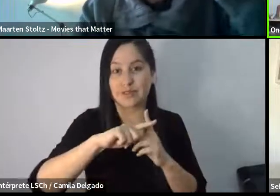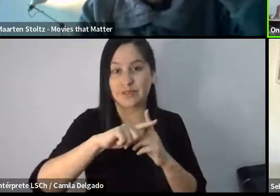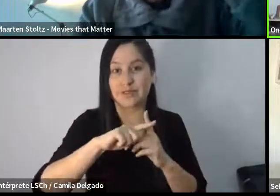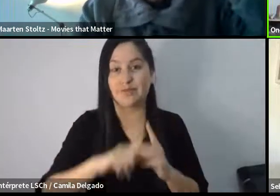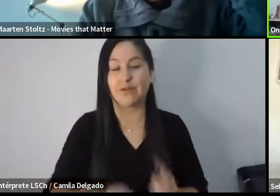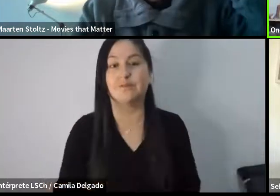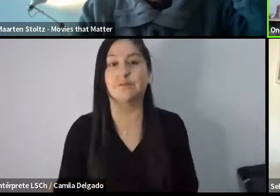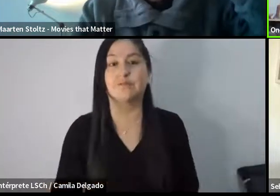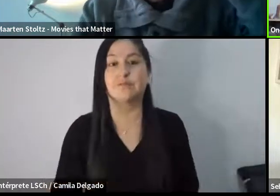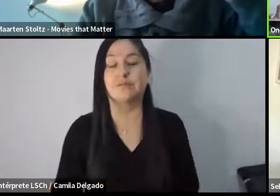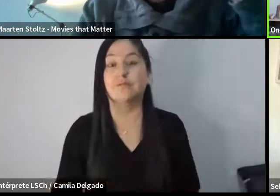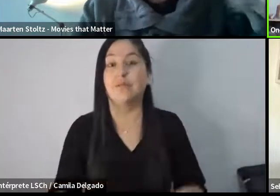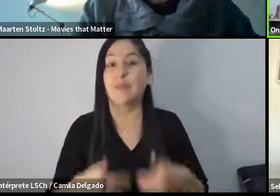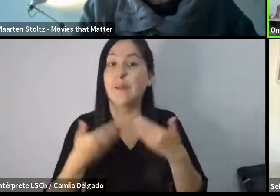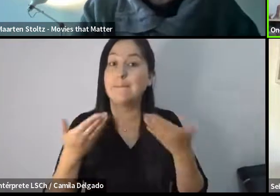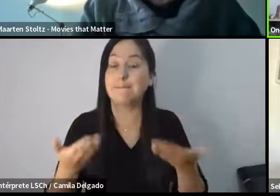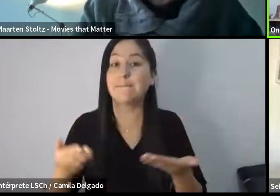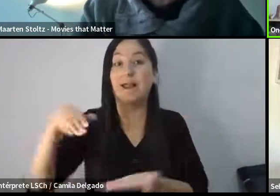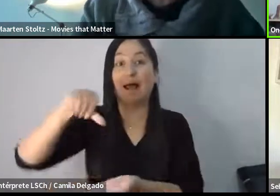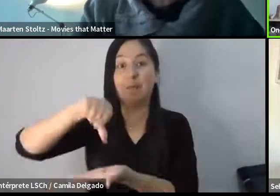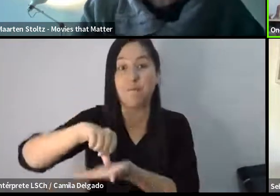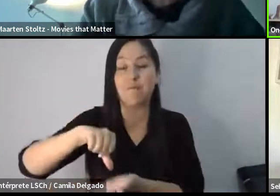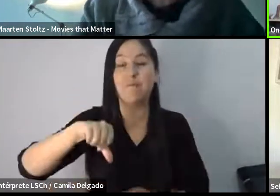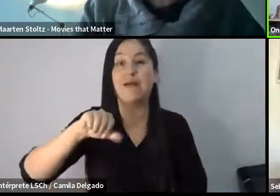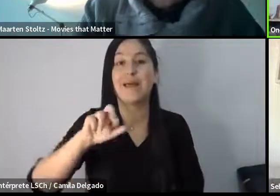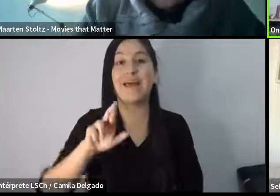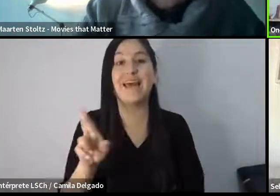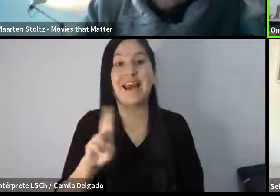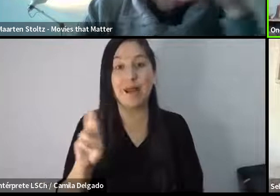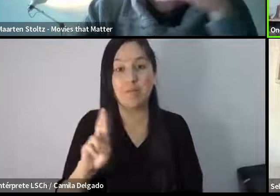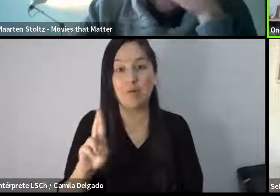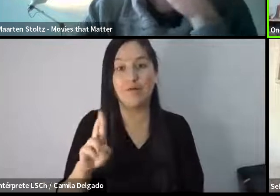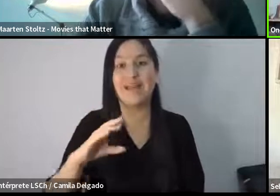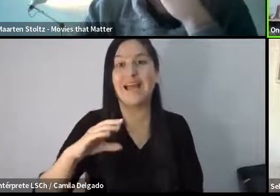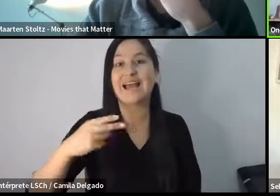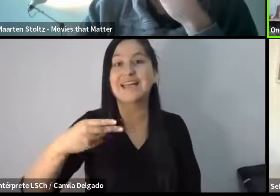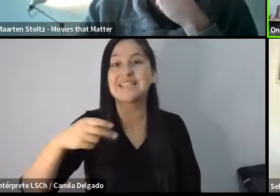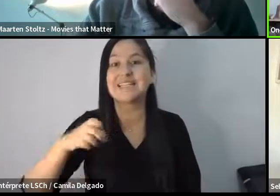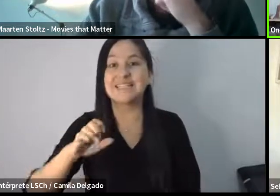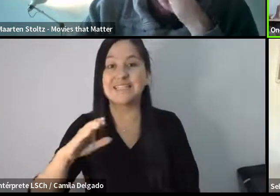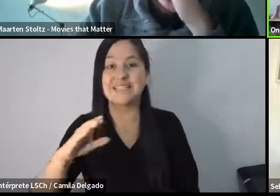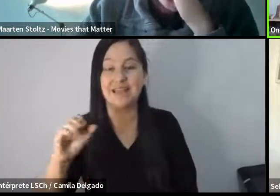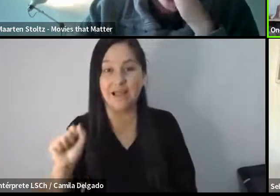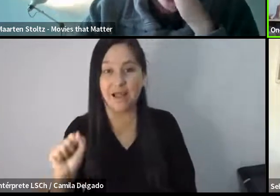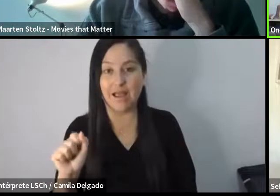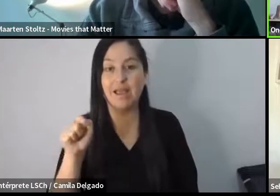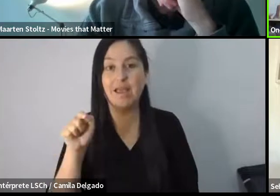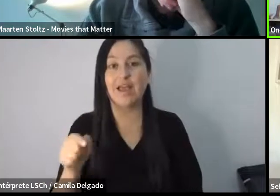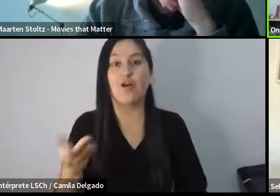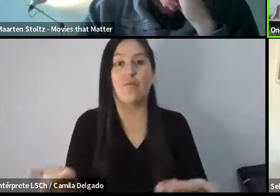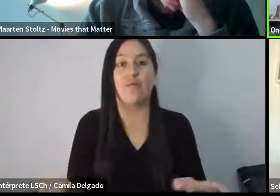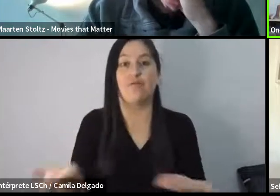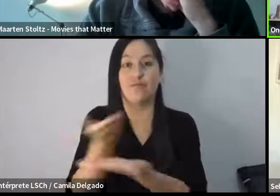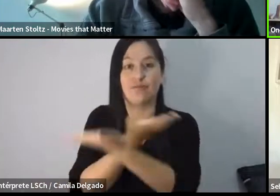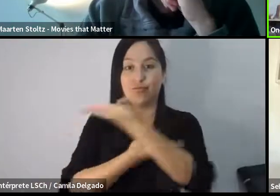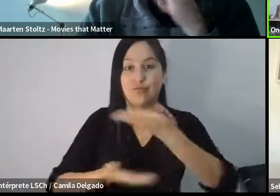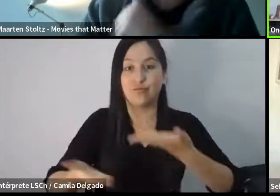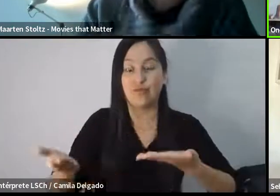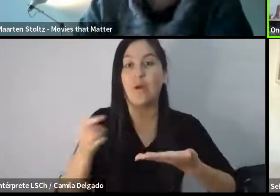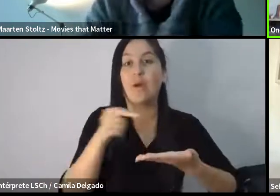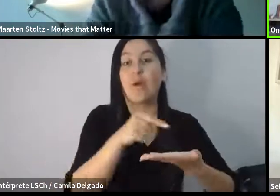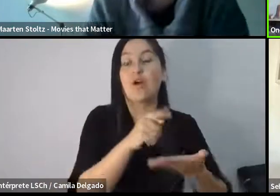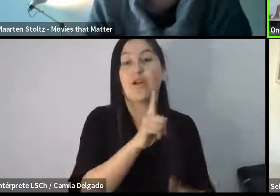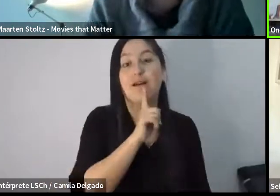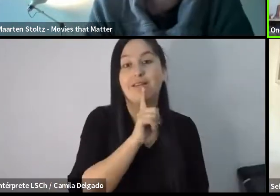World, there is a certain reciprocity in the connection with Czech TV, Czech state TV. I think